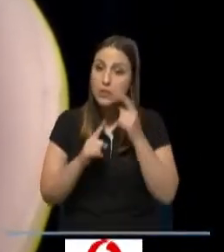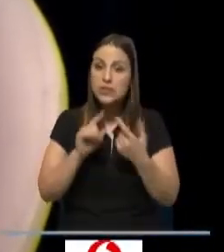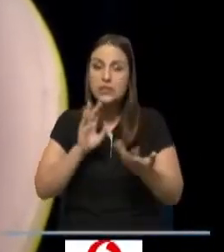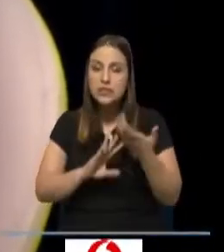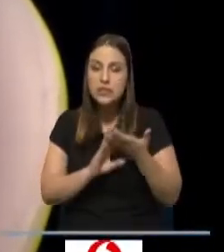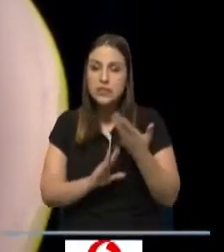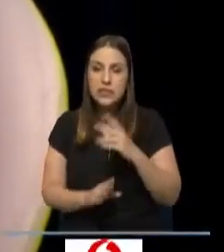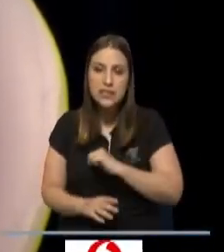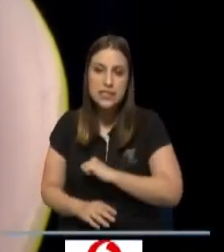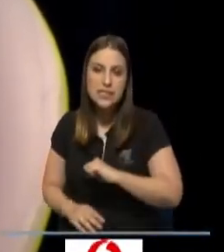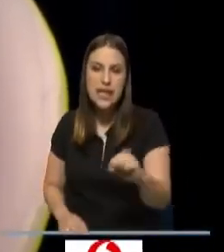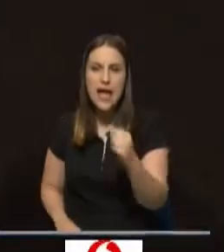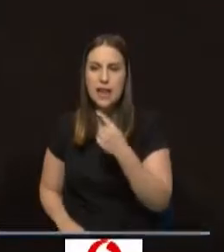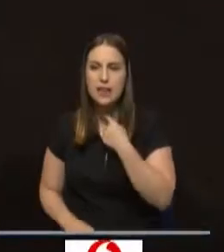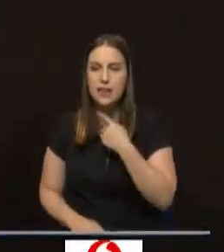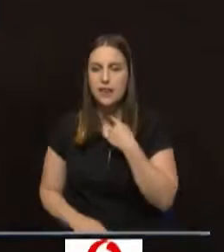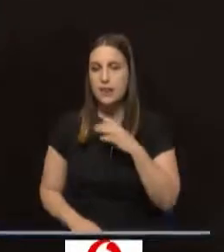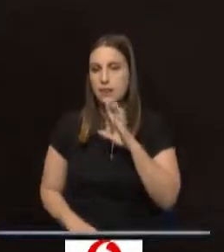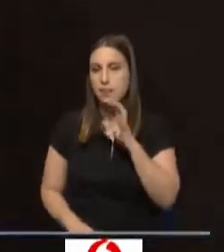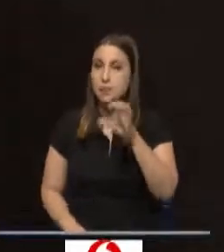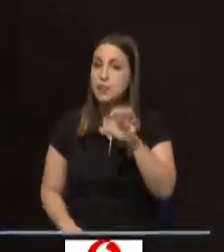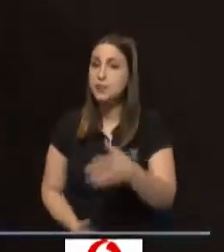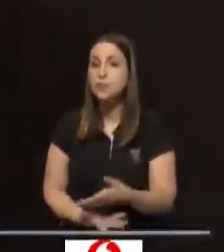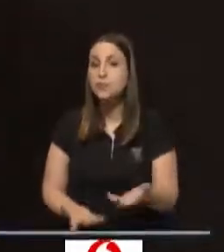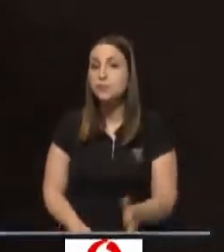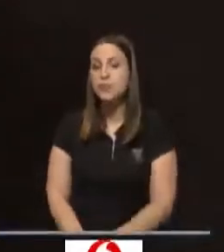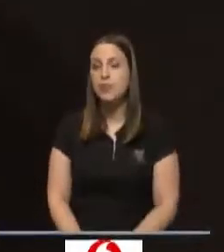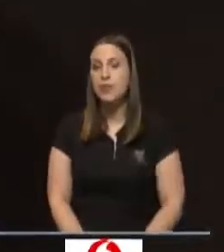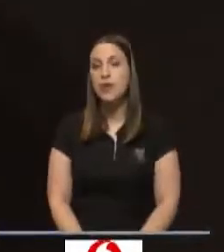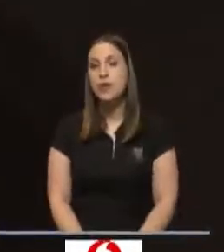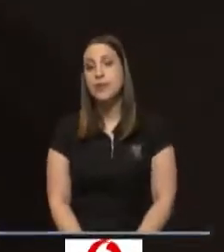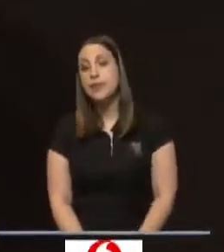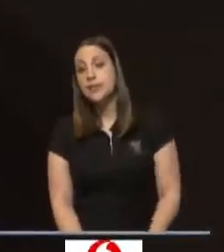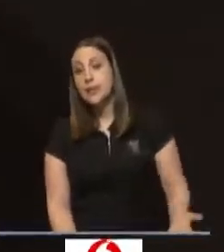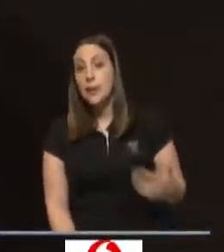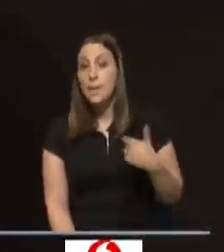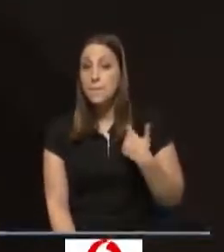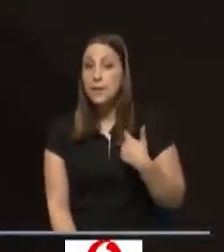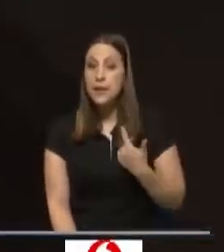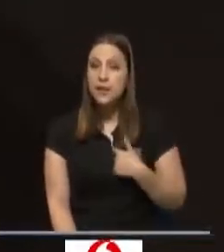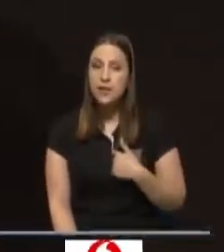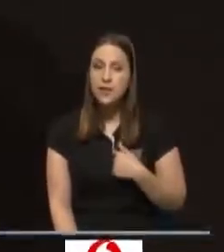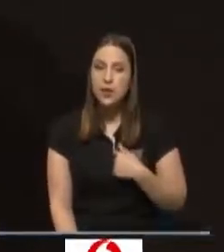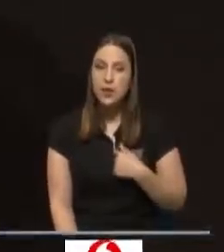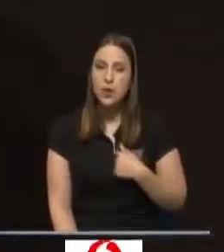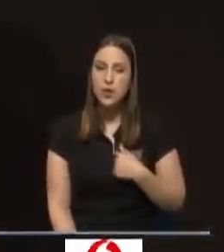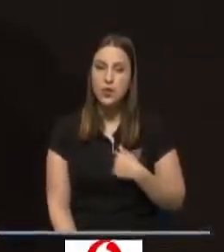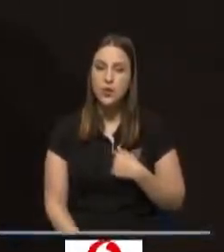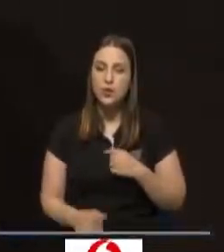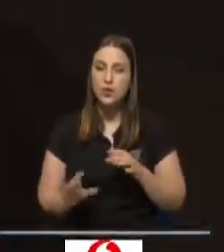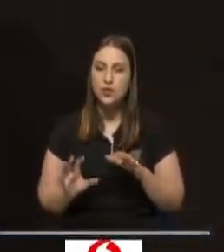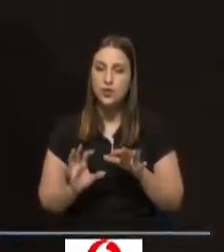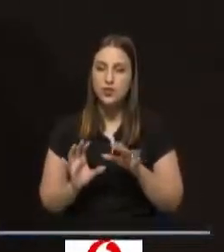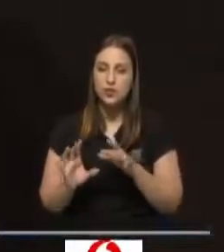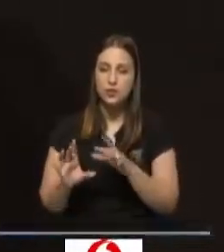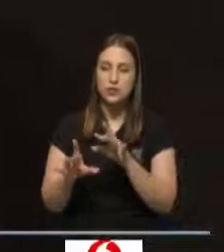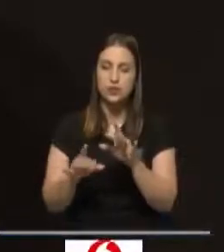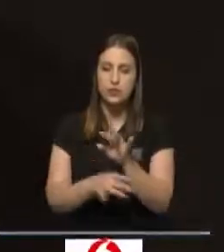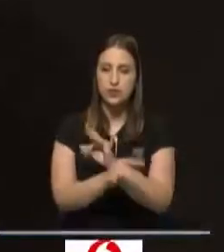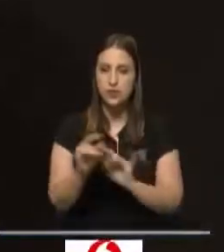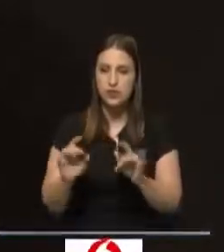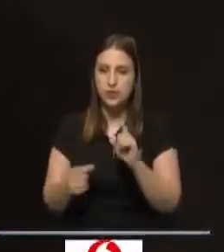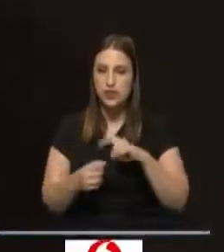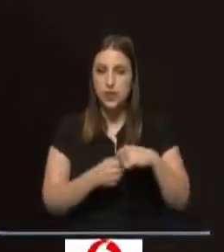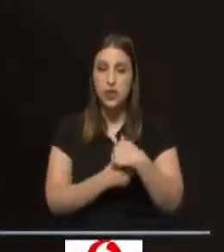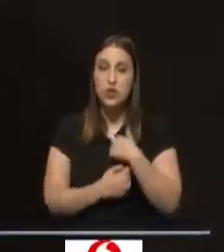Yes, so what is necessary to accelerate the digitalization of the country? Well, I thought we were here to speak about the